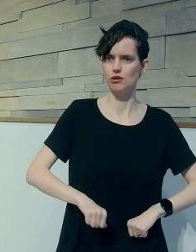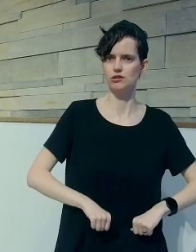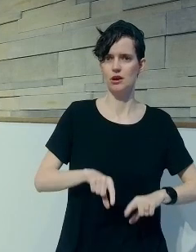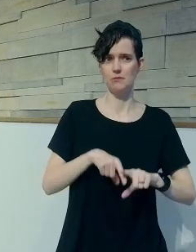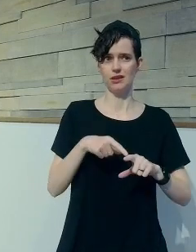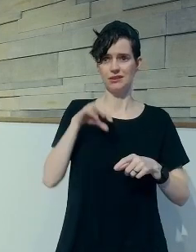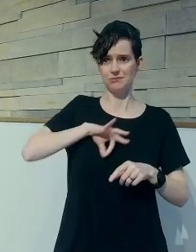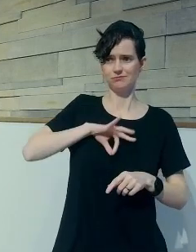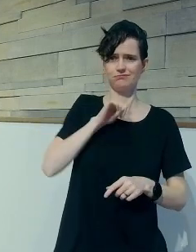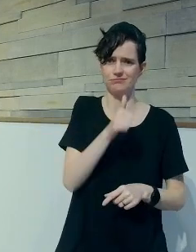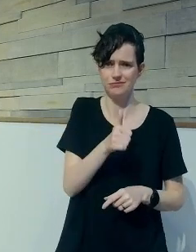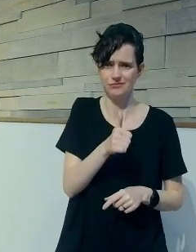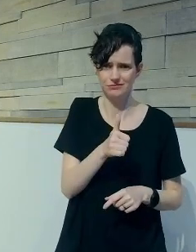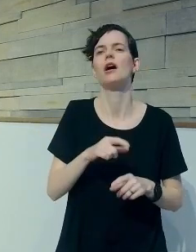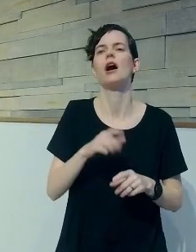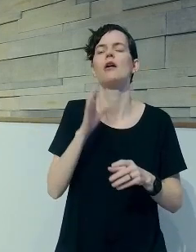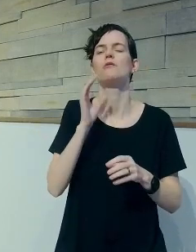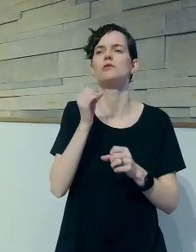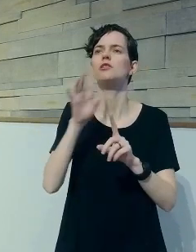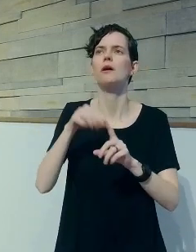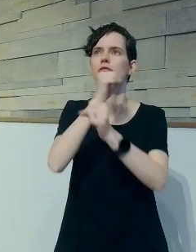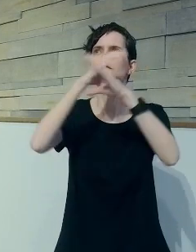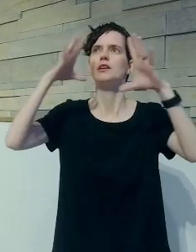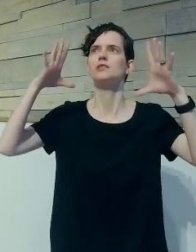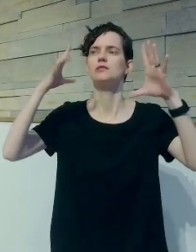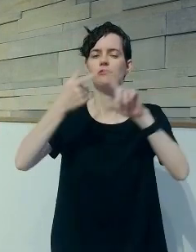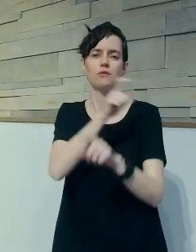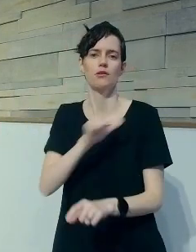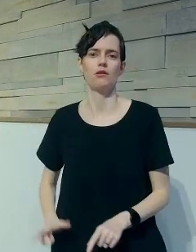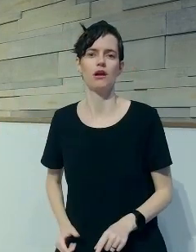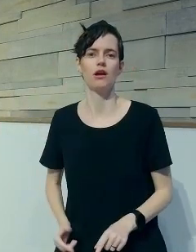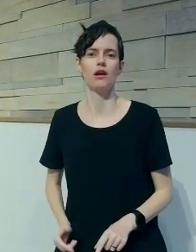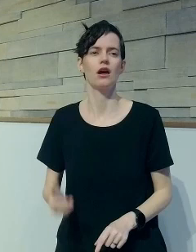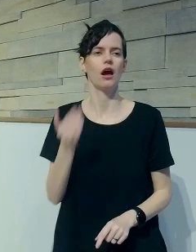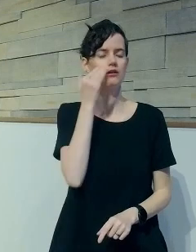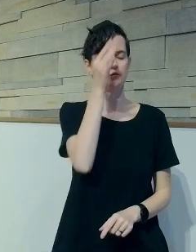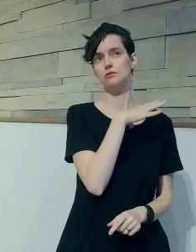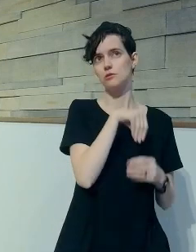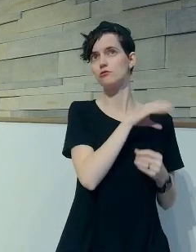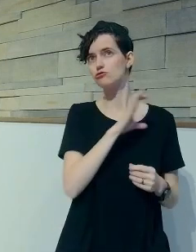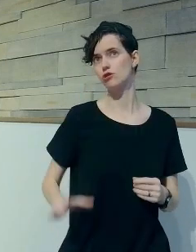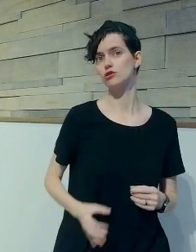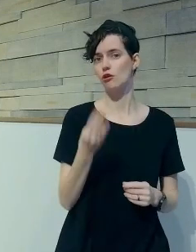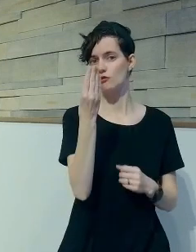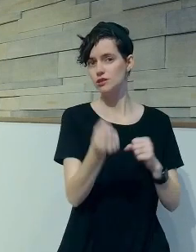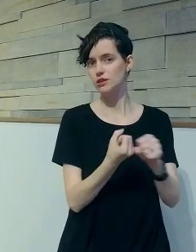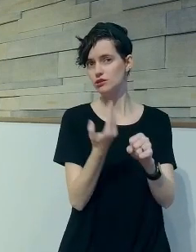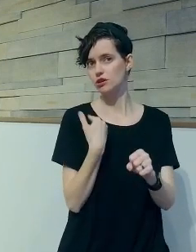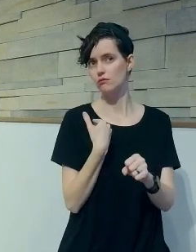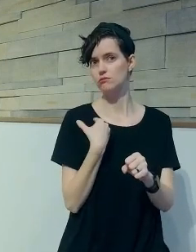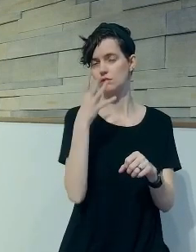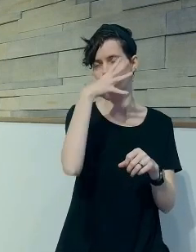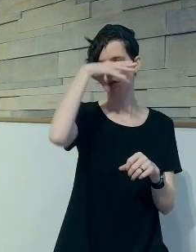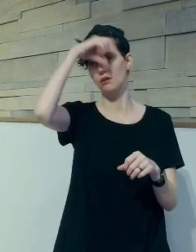nothing to be gained. I will go on to visions and revelations from the Lord. I know a man in Christ, who 14 years ago was caught